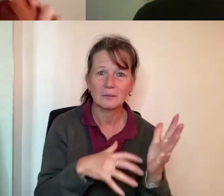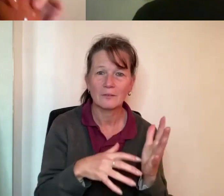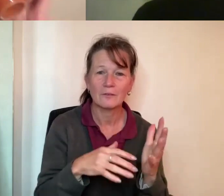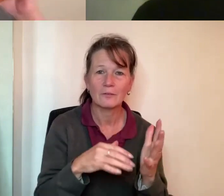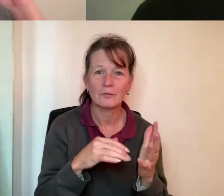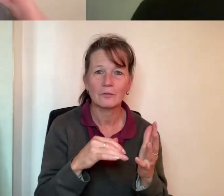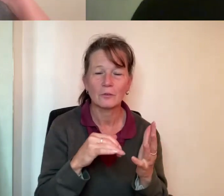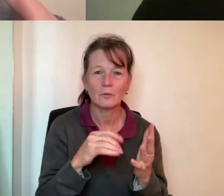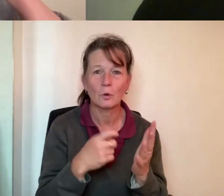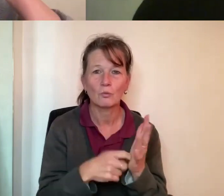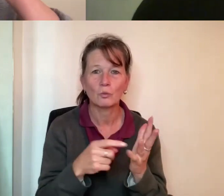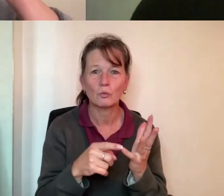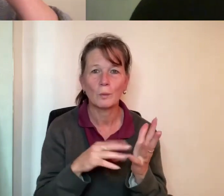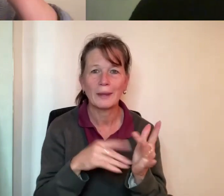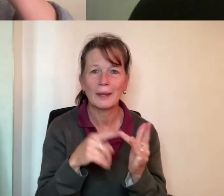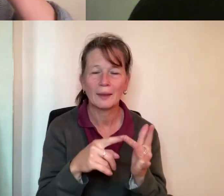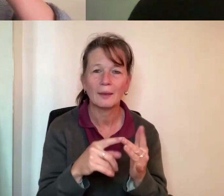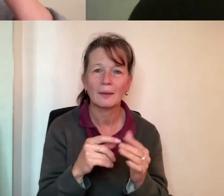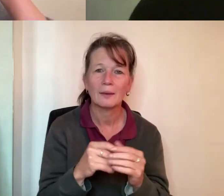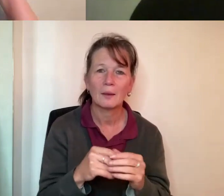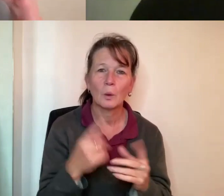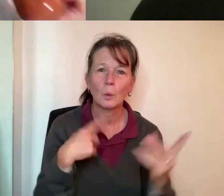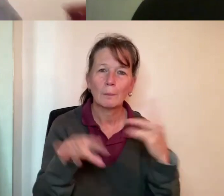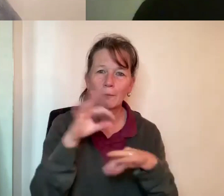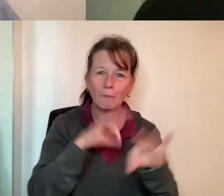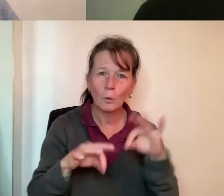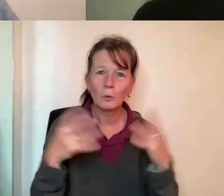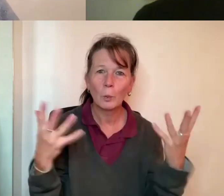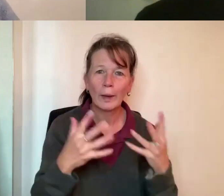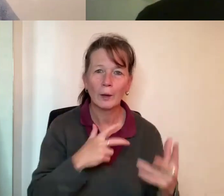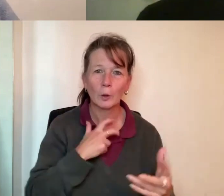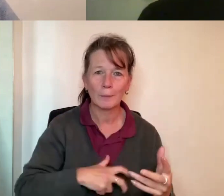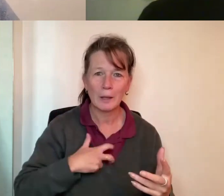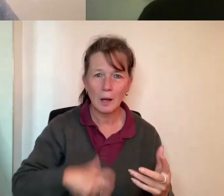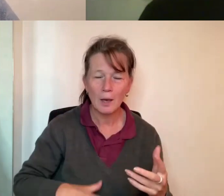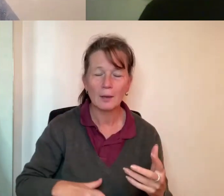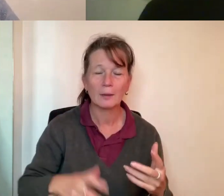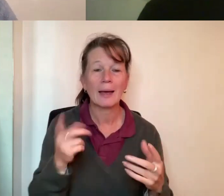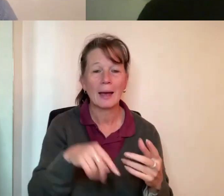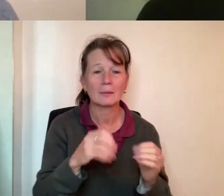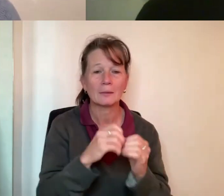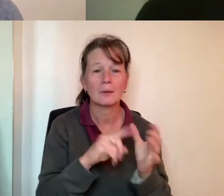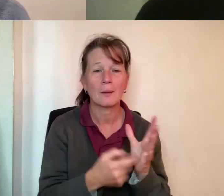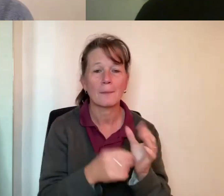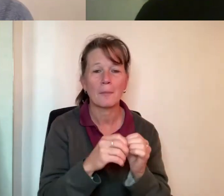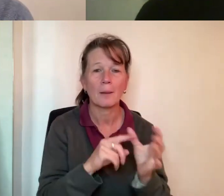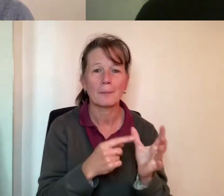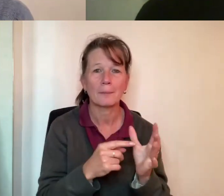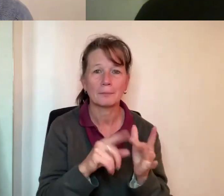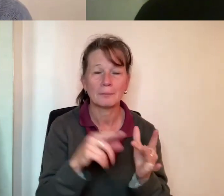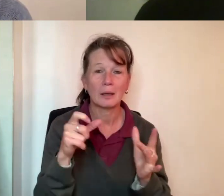poet Rumi. And we performed it in Copenhagen and at the Barbican this summer.